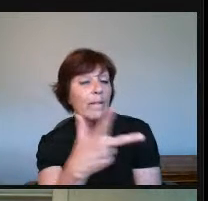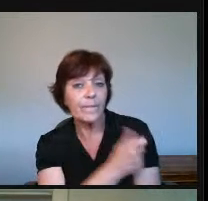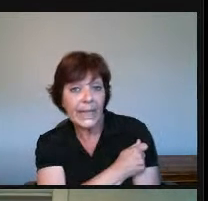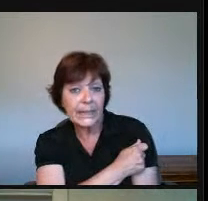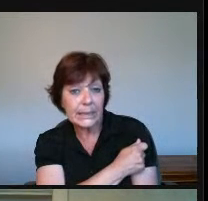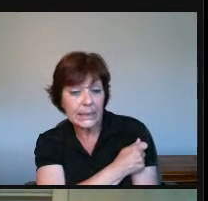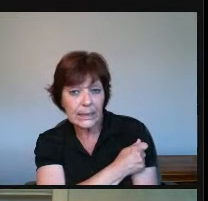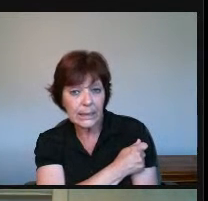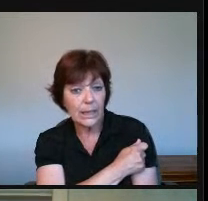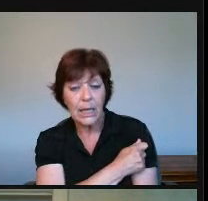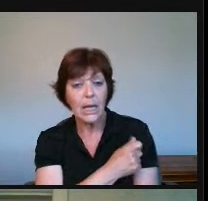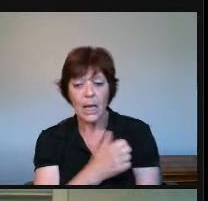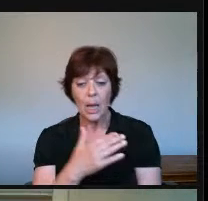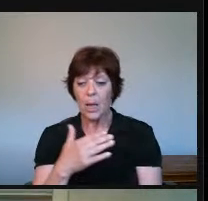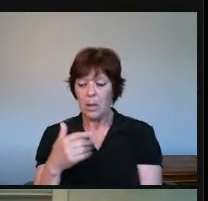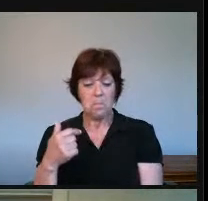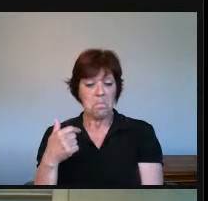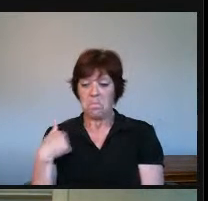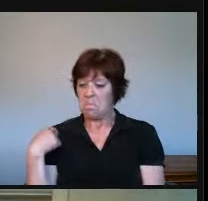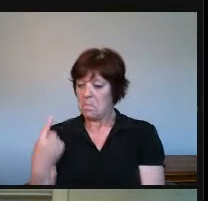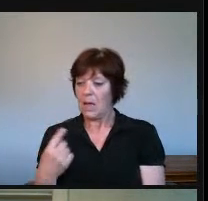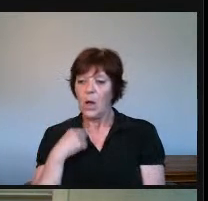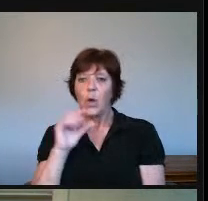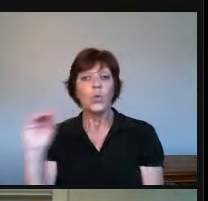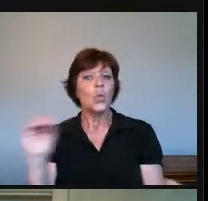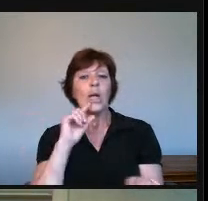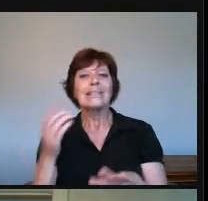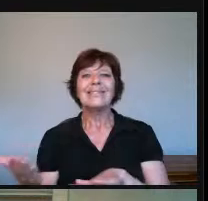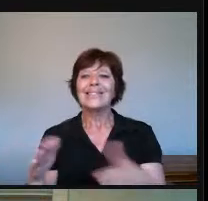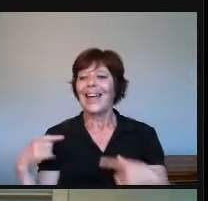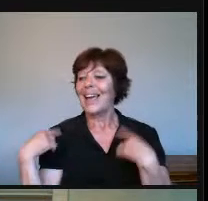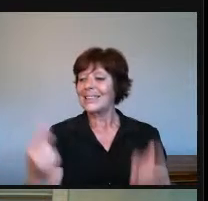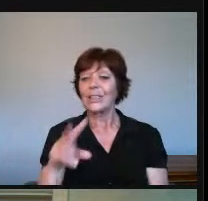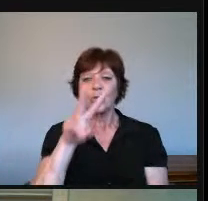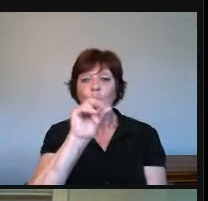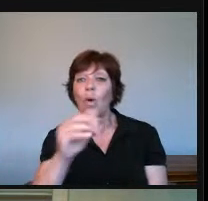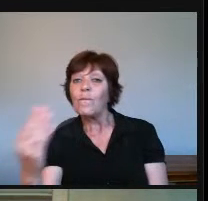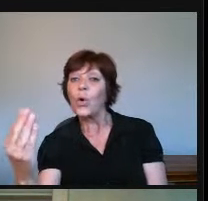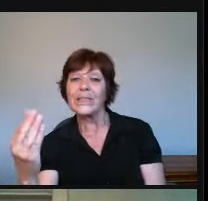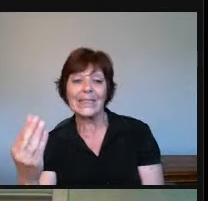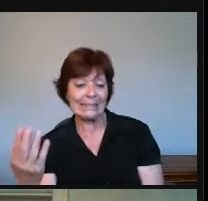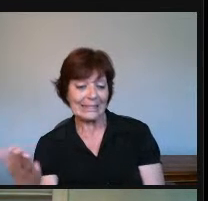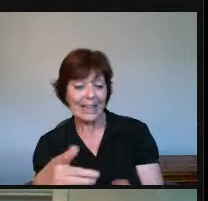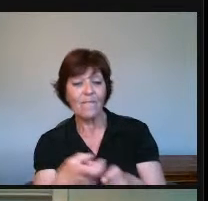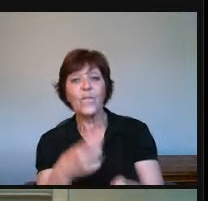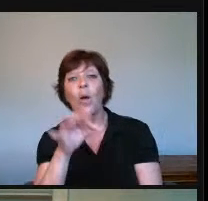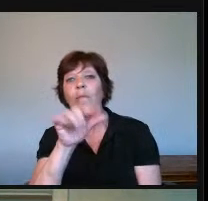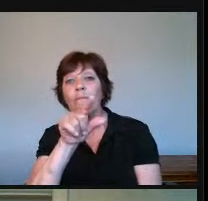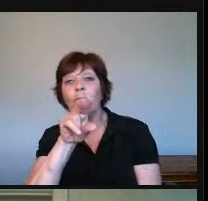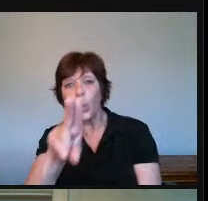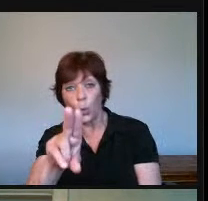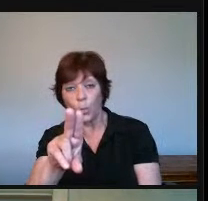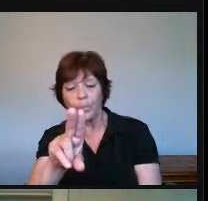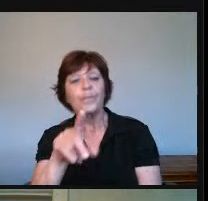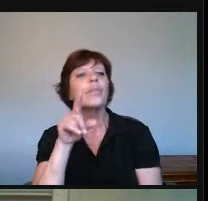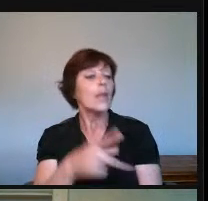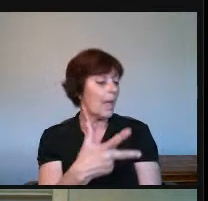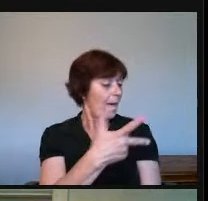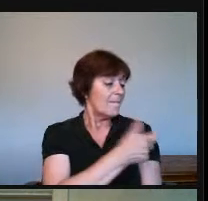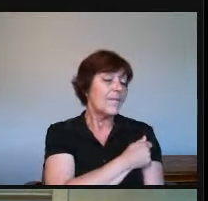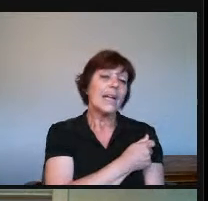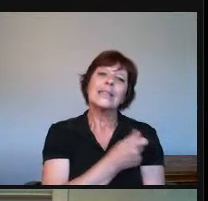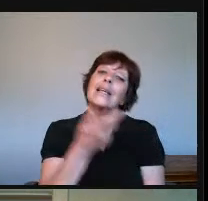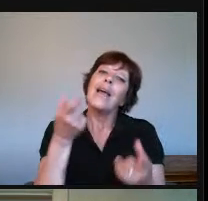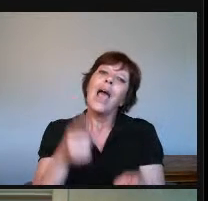I have not had a death in my program since 2014 related to the flu. The vaccine came too late for some of our